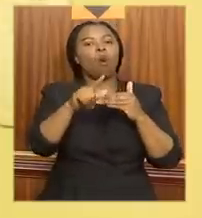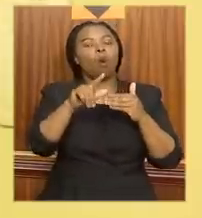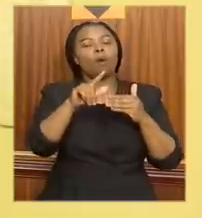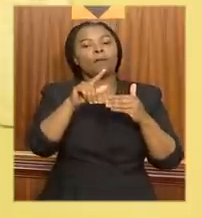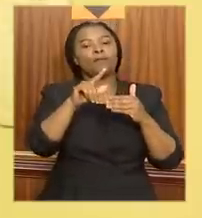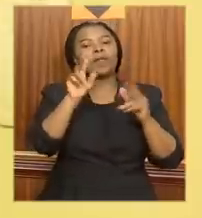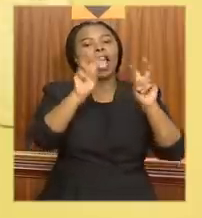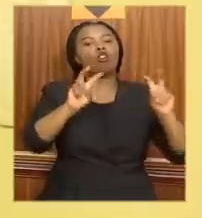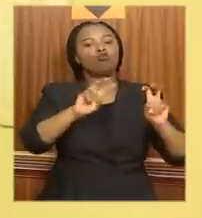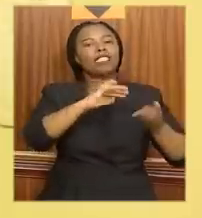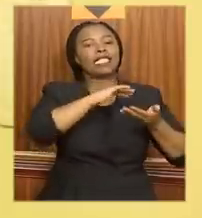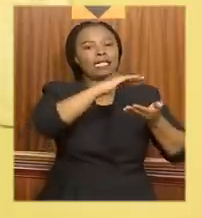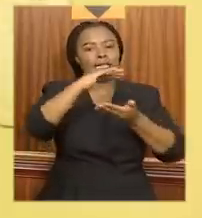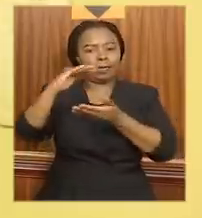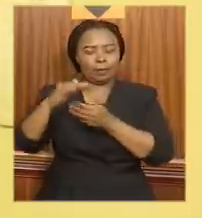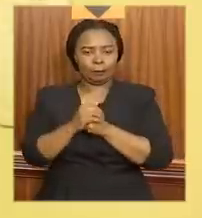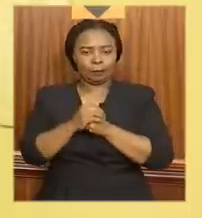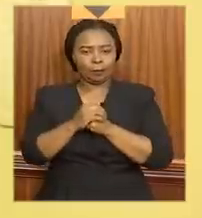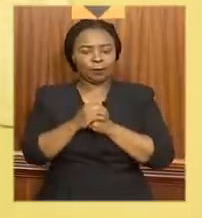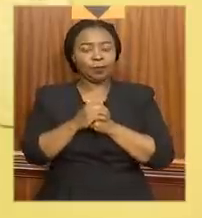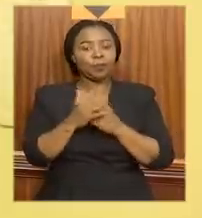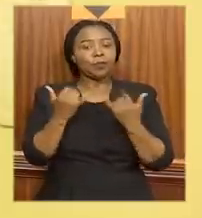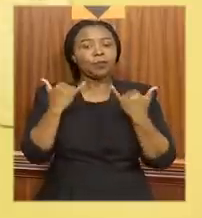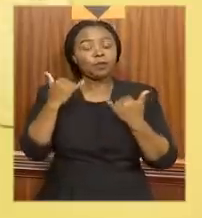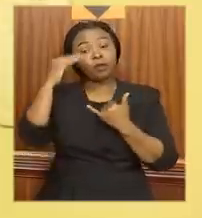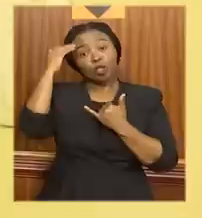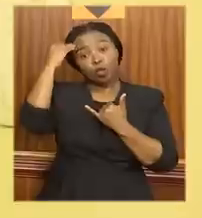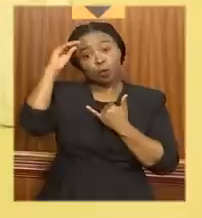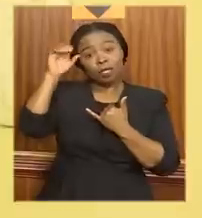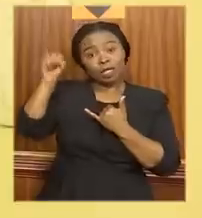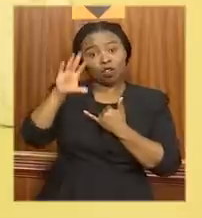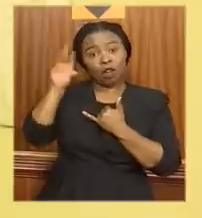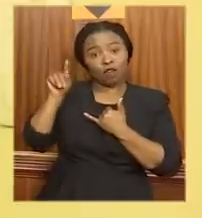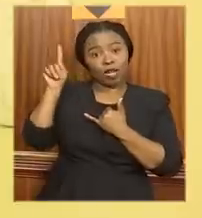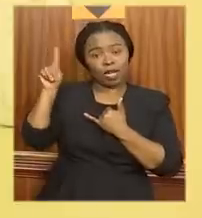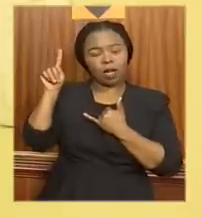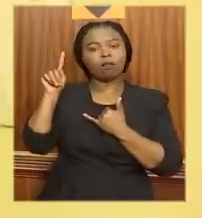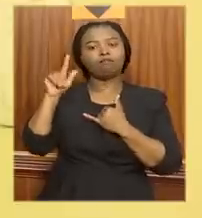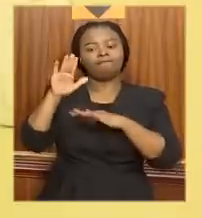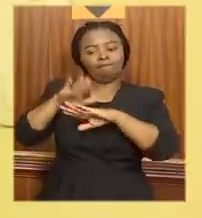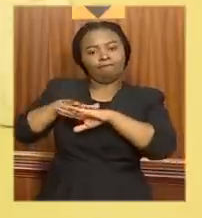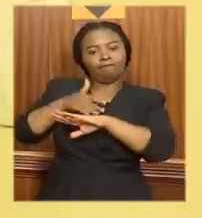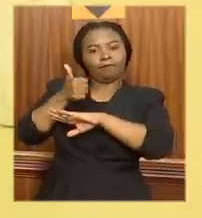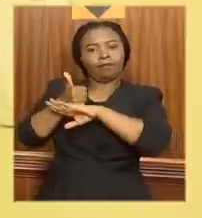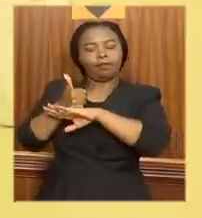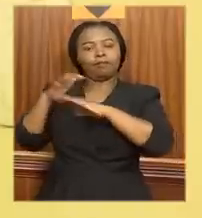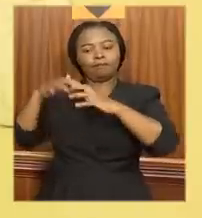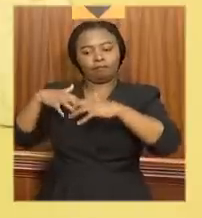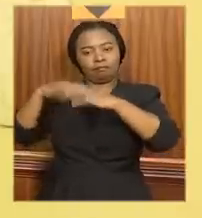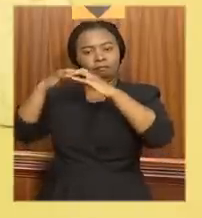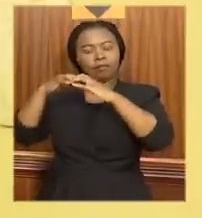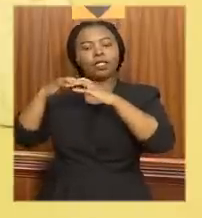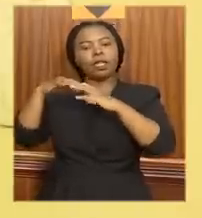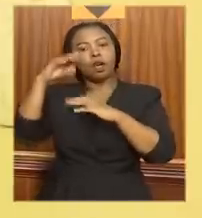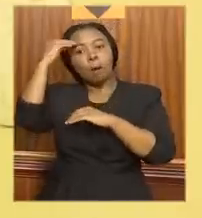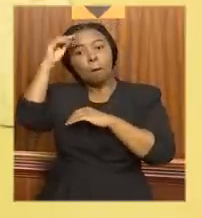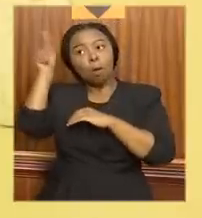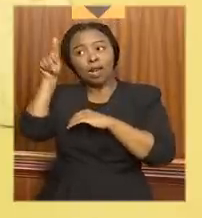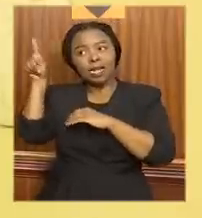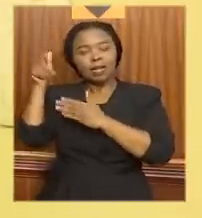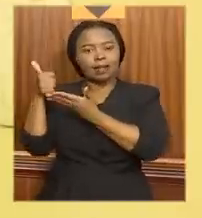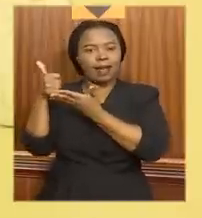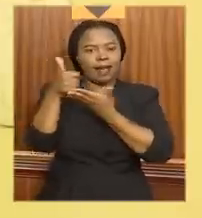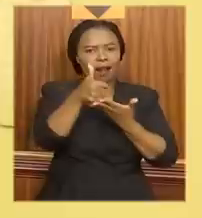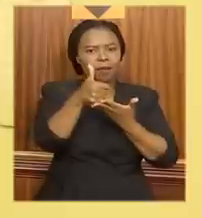The South African Police Service has set up a special law enforcement team to help Eskom in